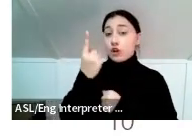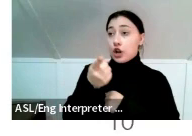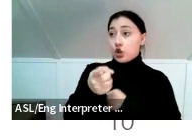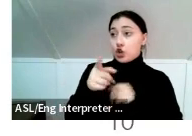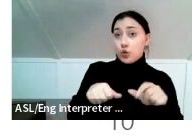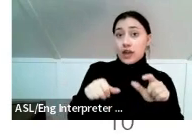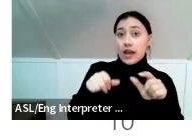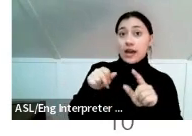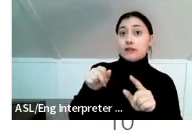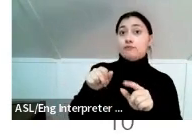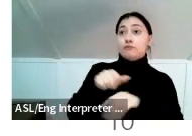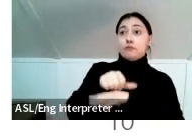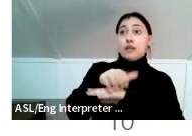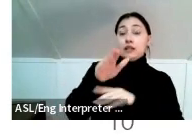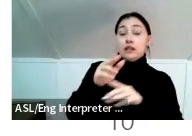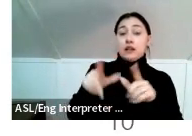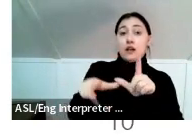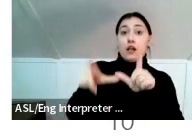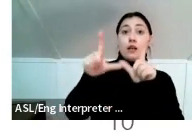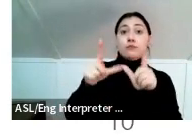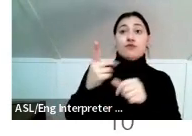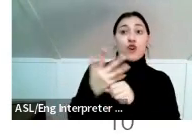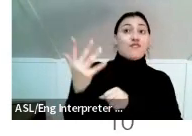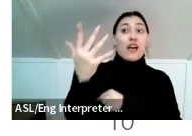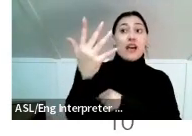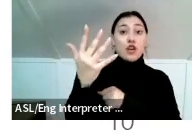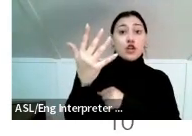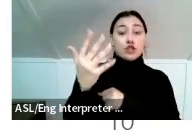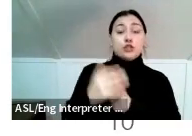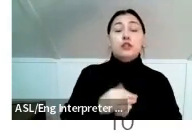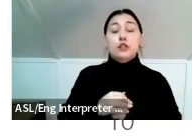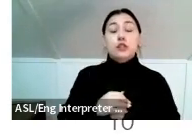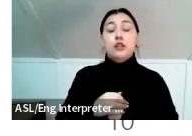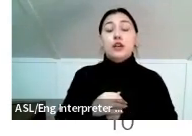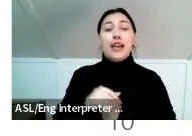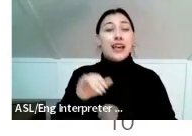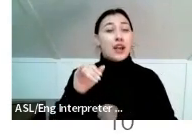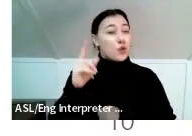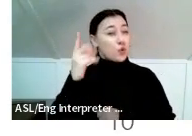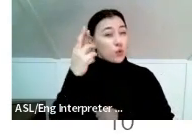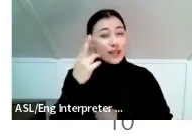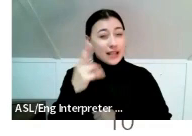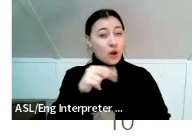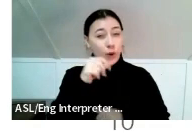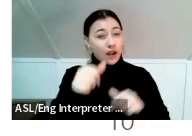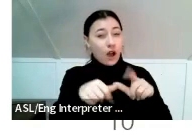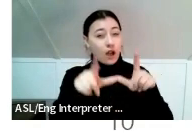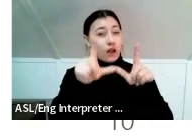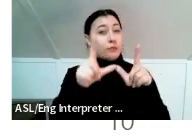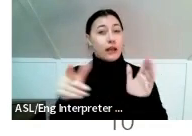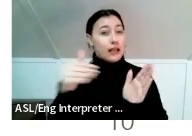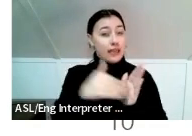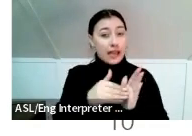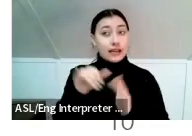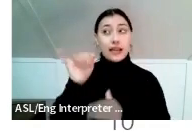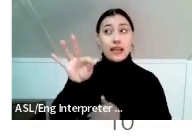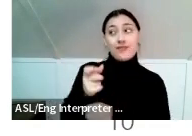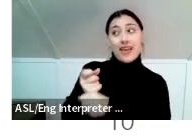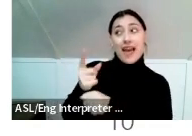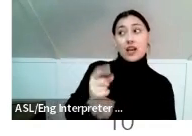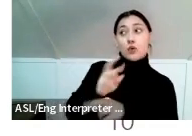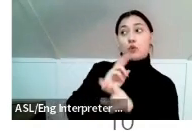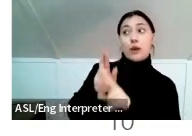and really the only reason it wouldn't be renewed is if you do not meet your organization's annual reporting